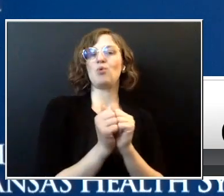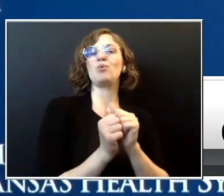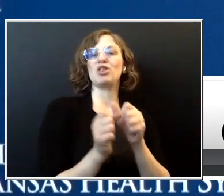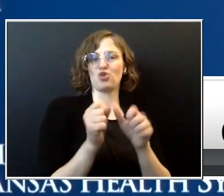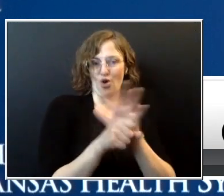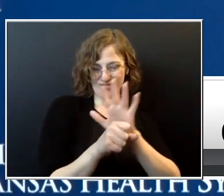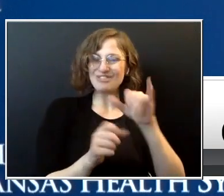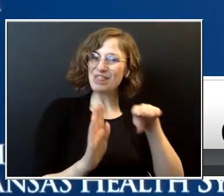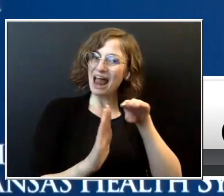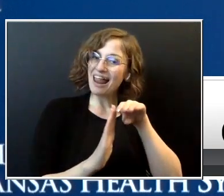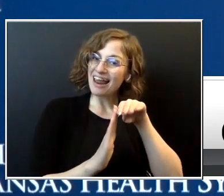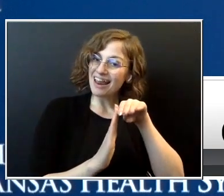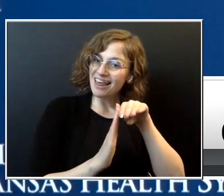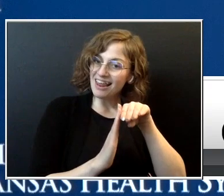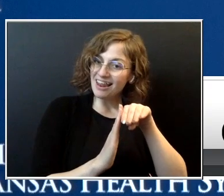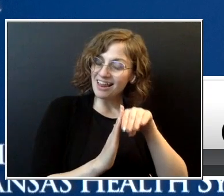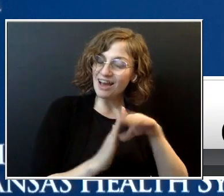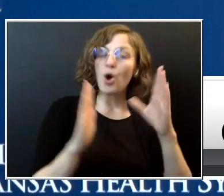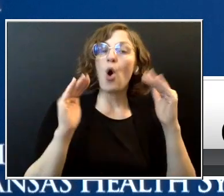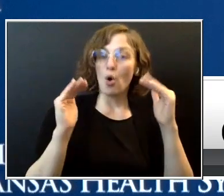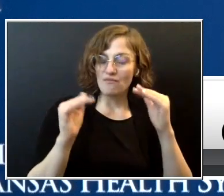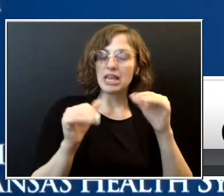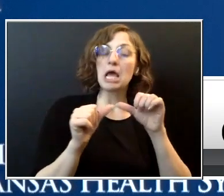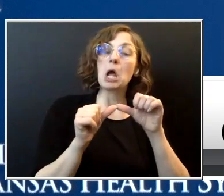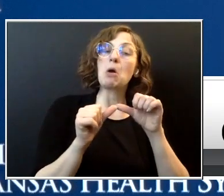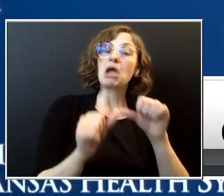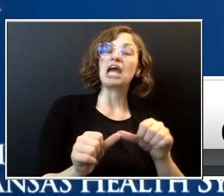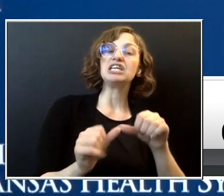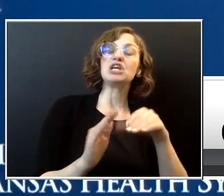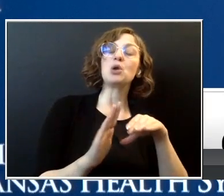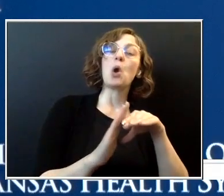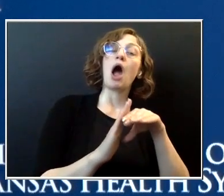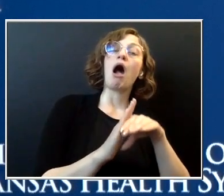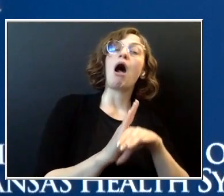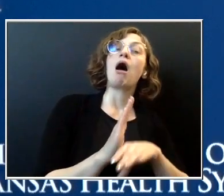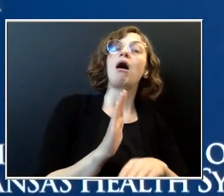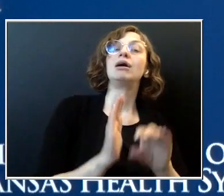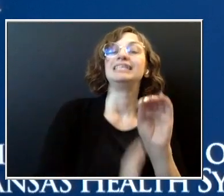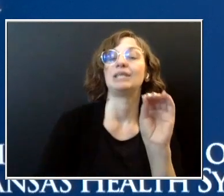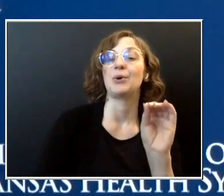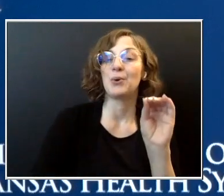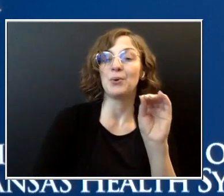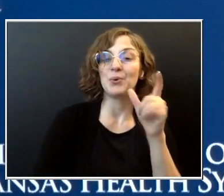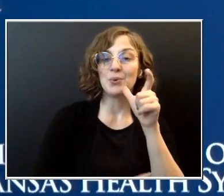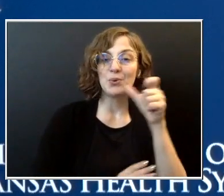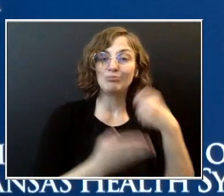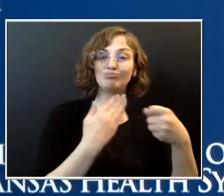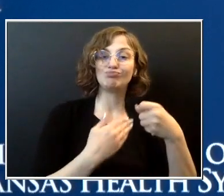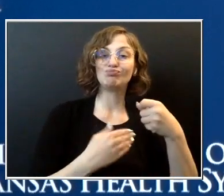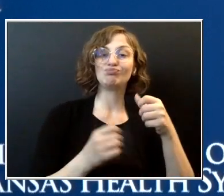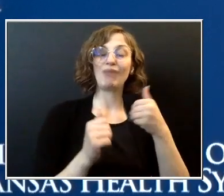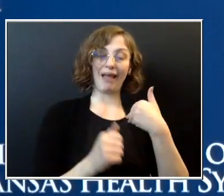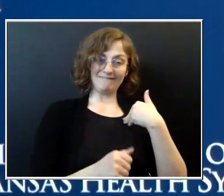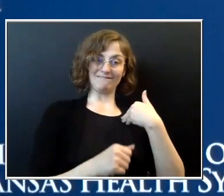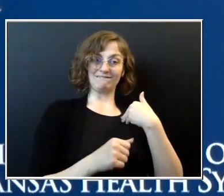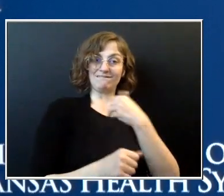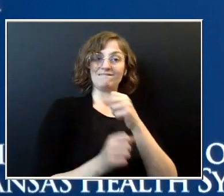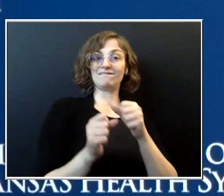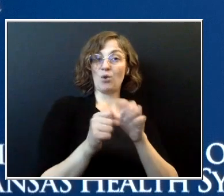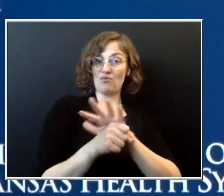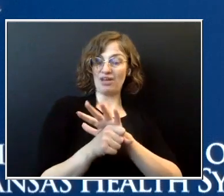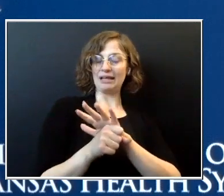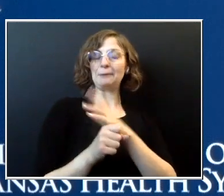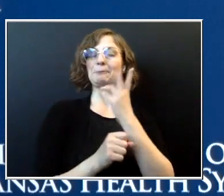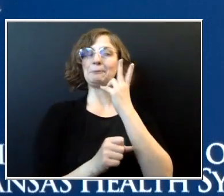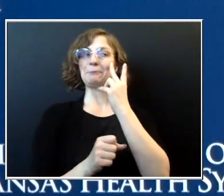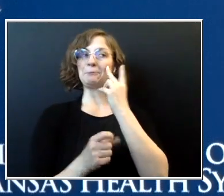single digits, and we are hoping for a 0 admissions with COVID as well. We'll see if that happens in the next few weeks or